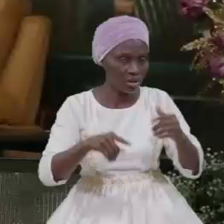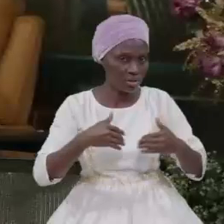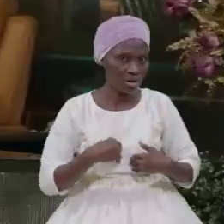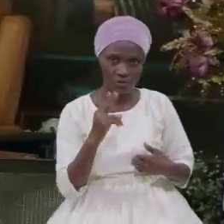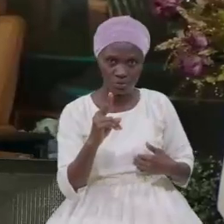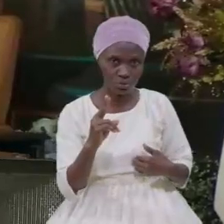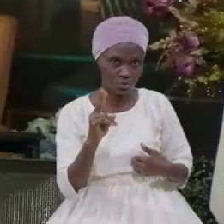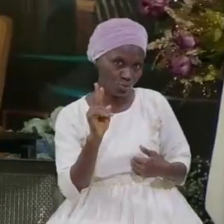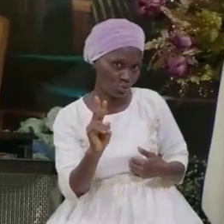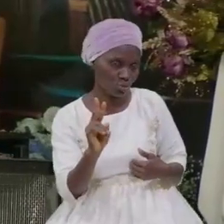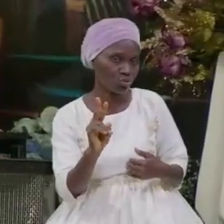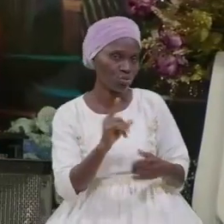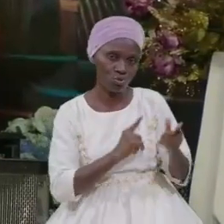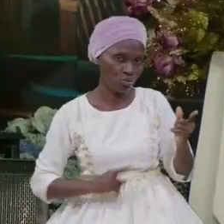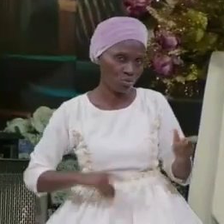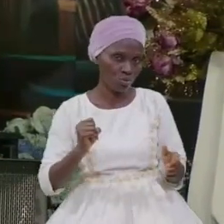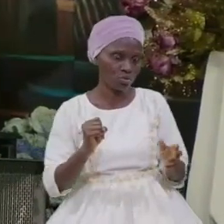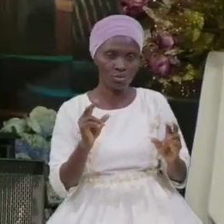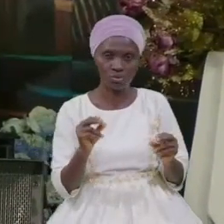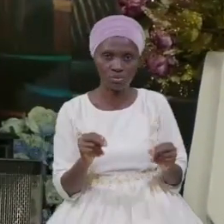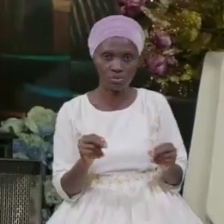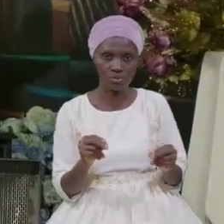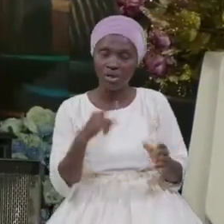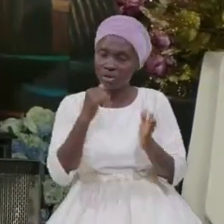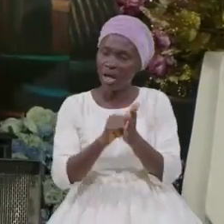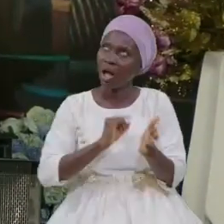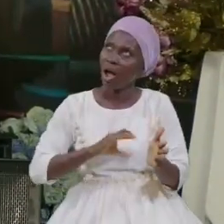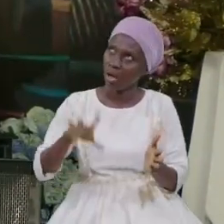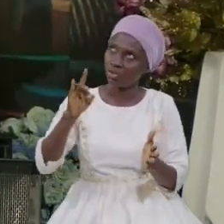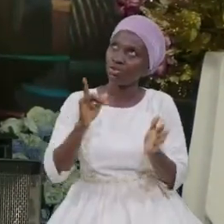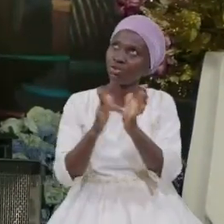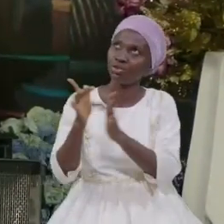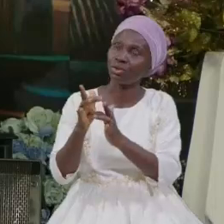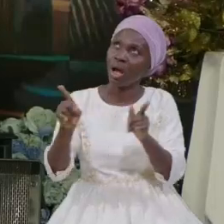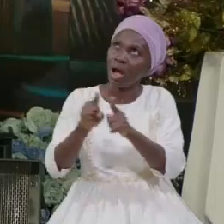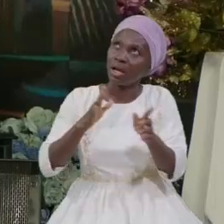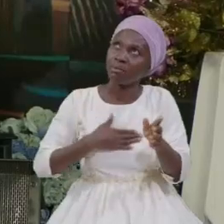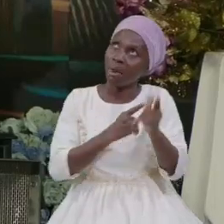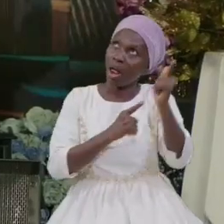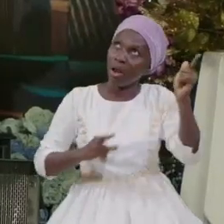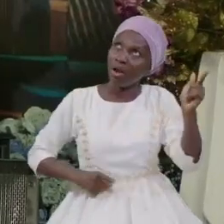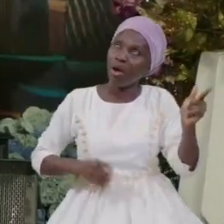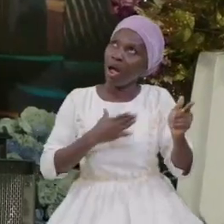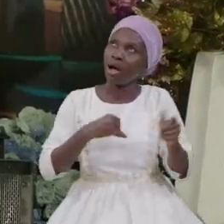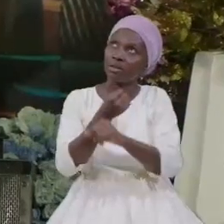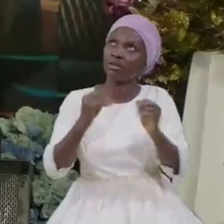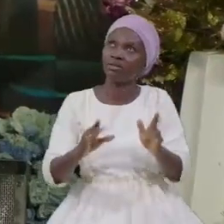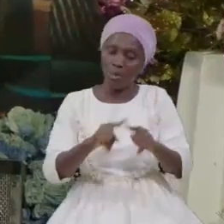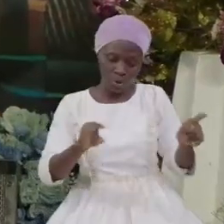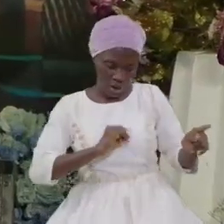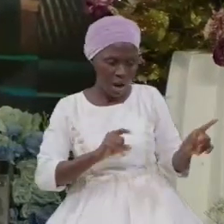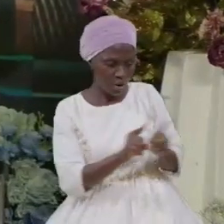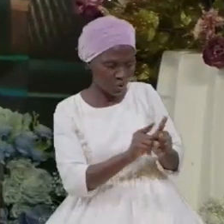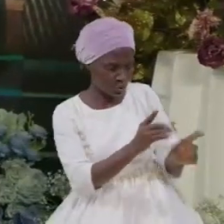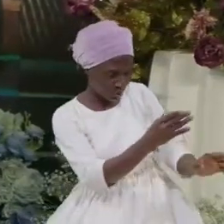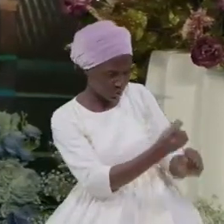take Jesus as my Lord and Savior. But I also take a personality. I also take